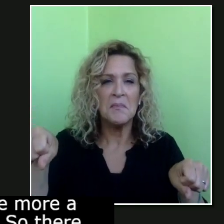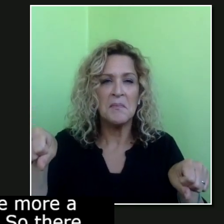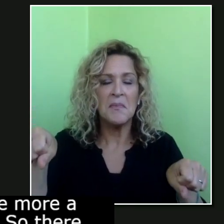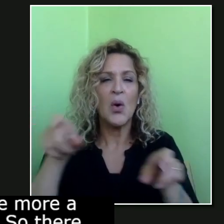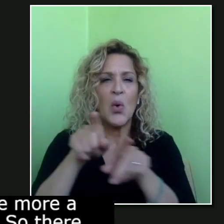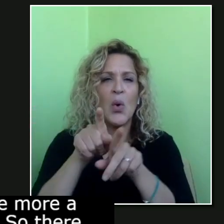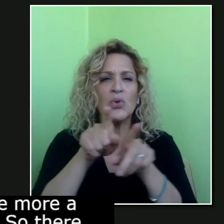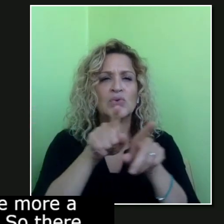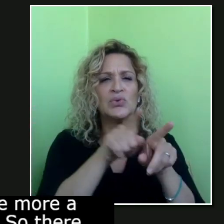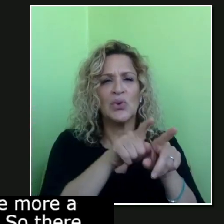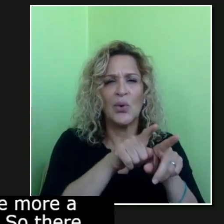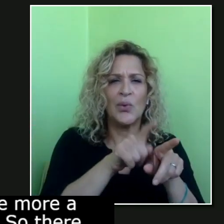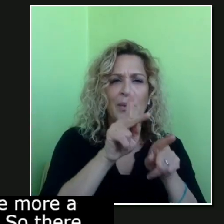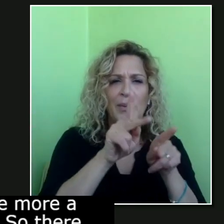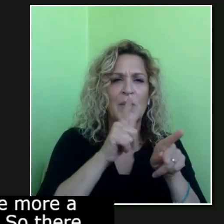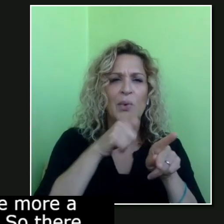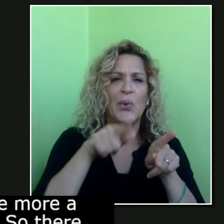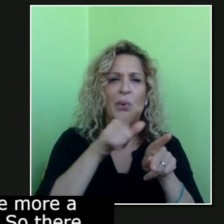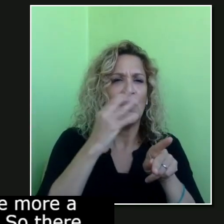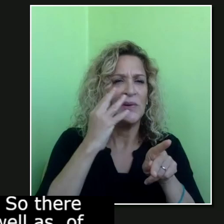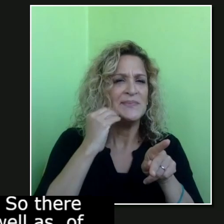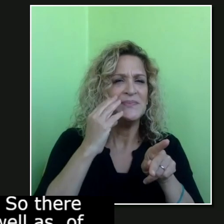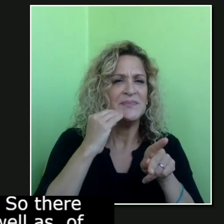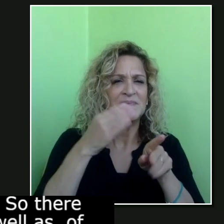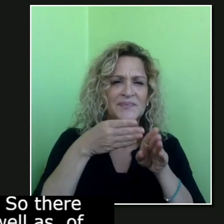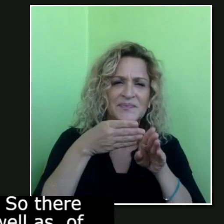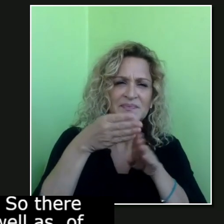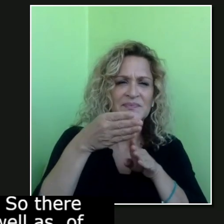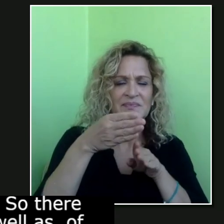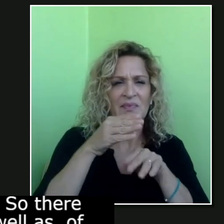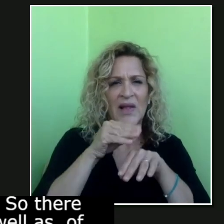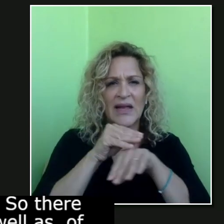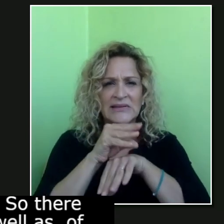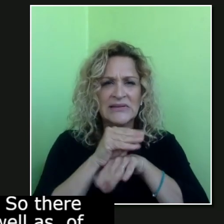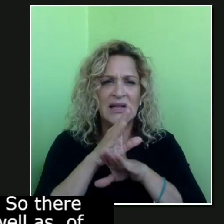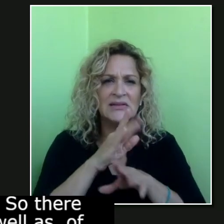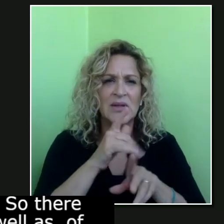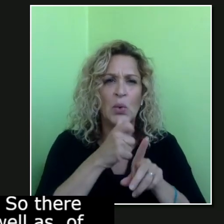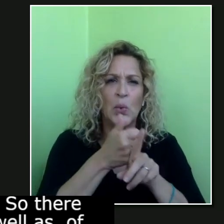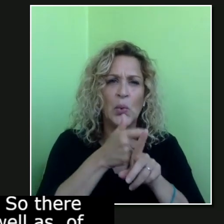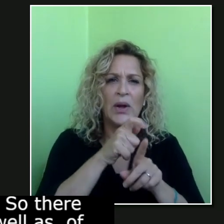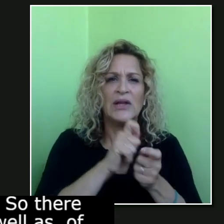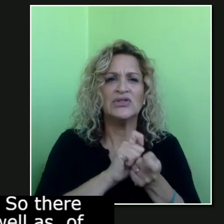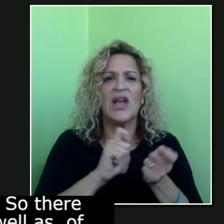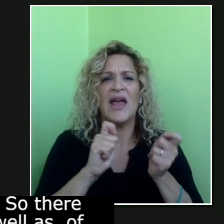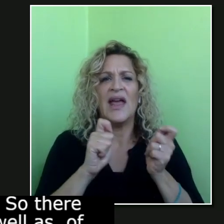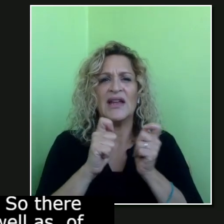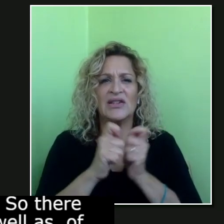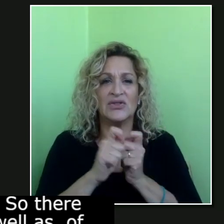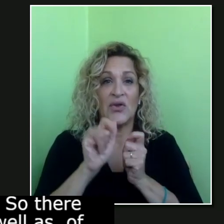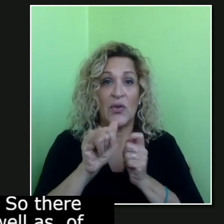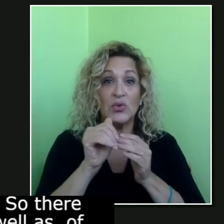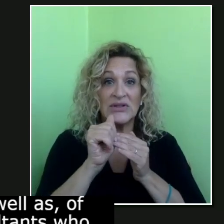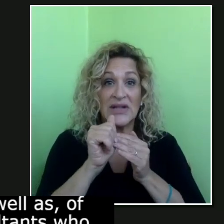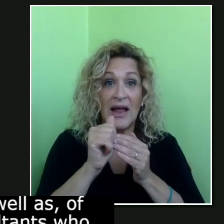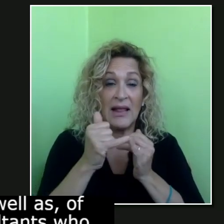because there are always consultants who can help turn these guidelines into